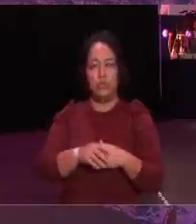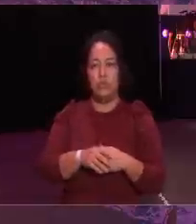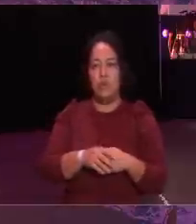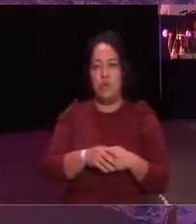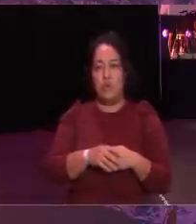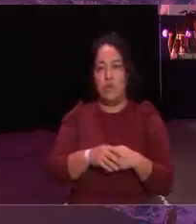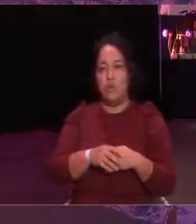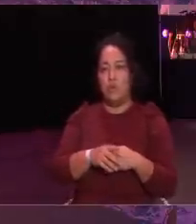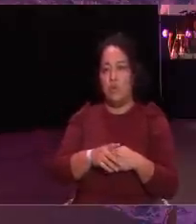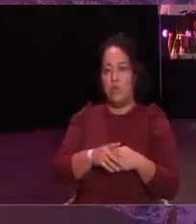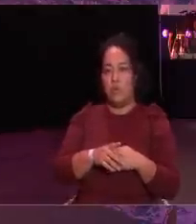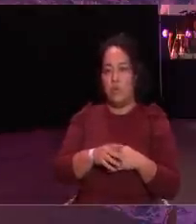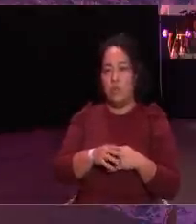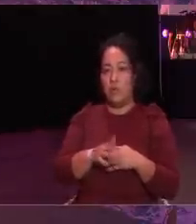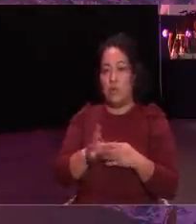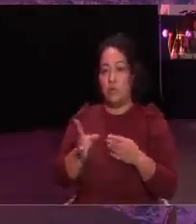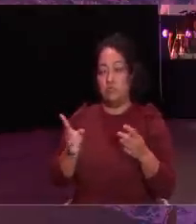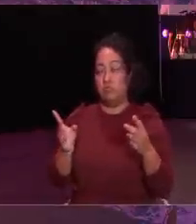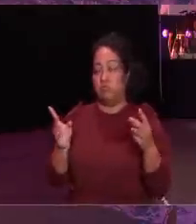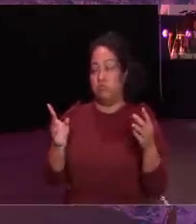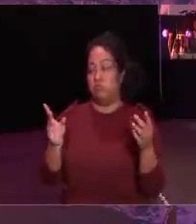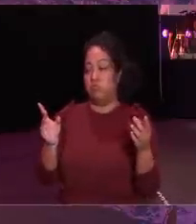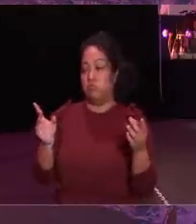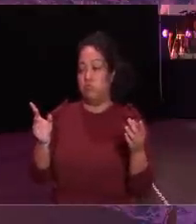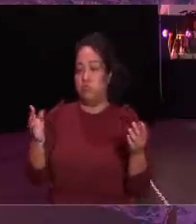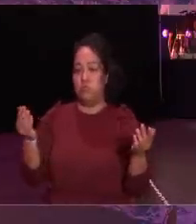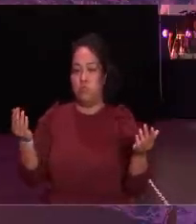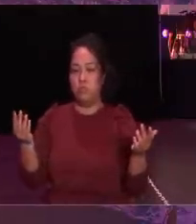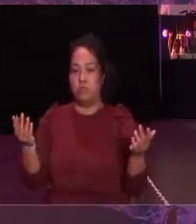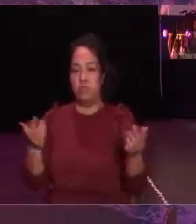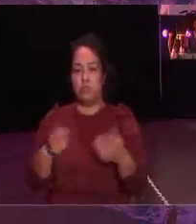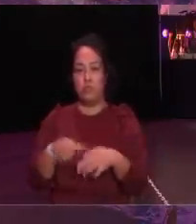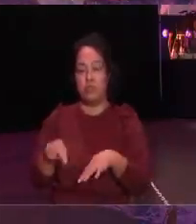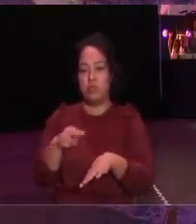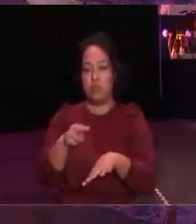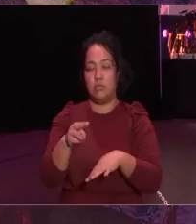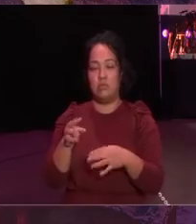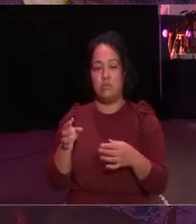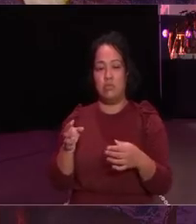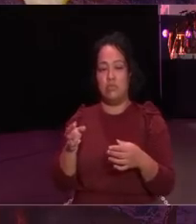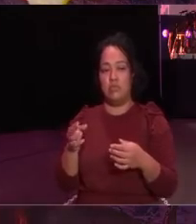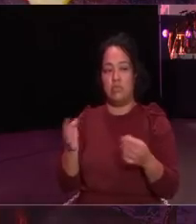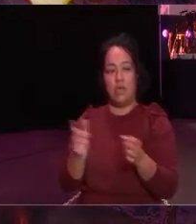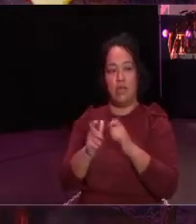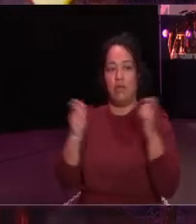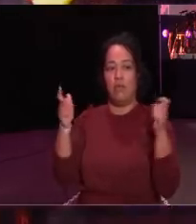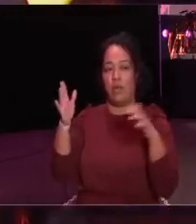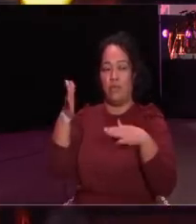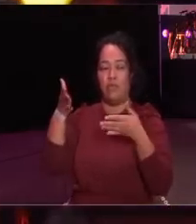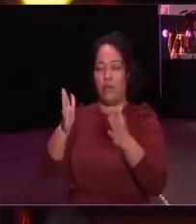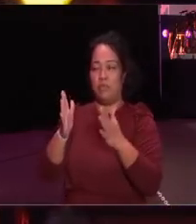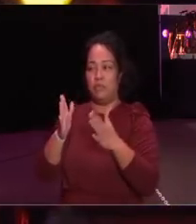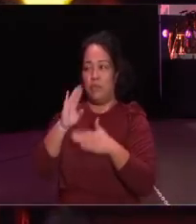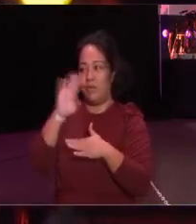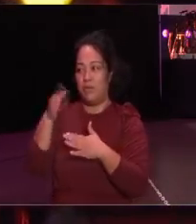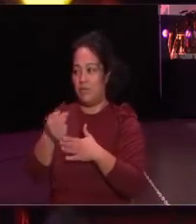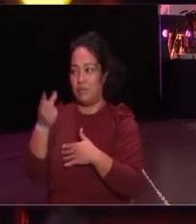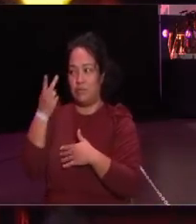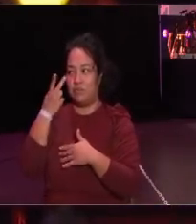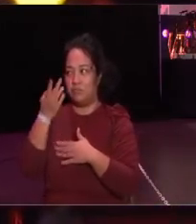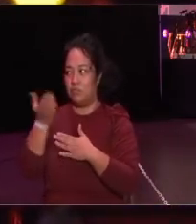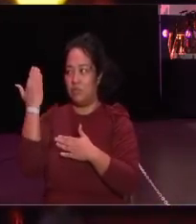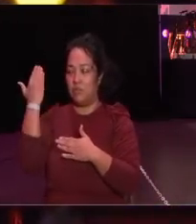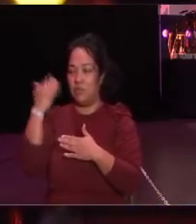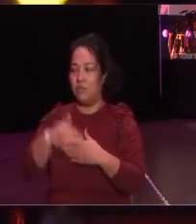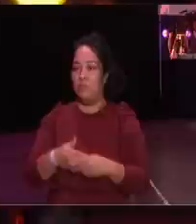In a supernatural way. Como nunca antes lo vimos nosotros. As we have never seen before. Estoy creyendo